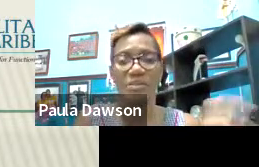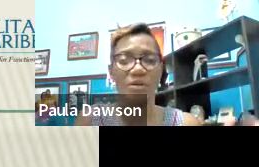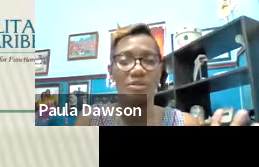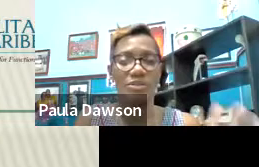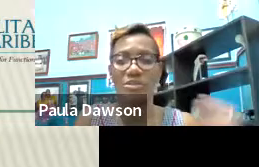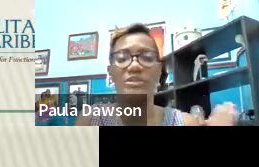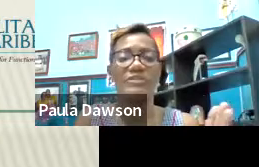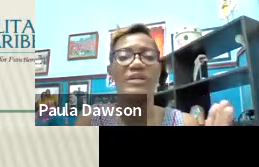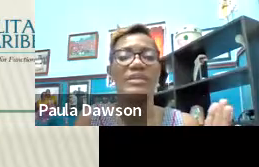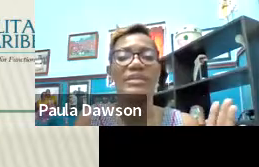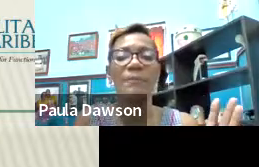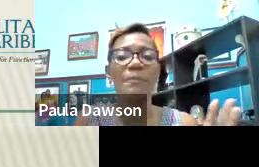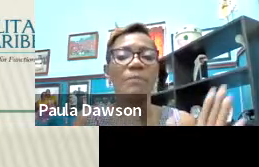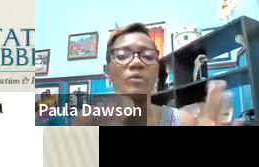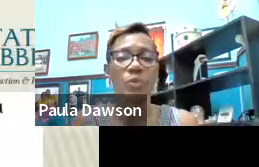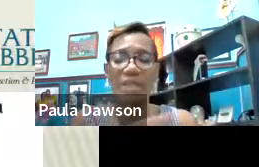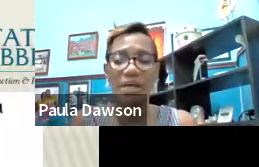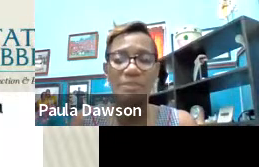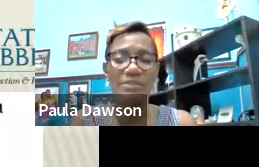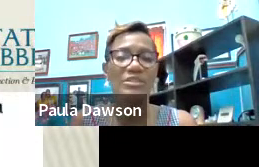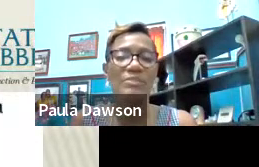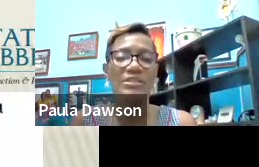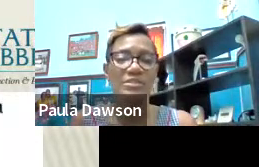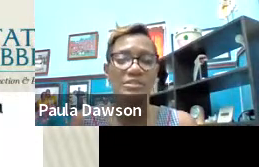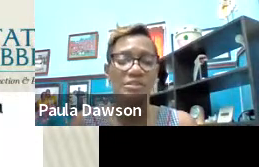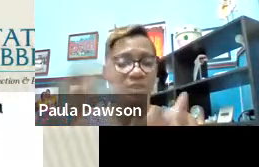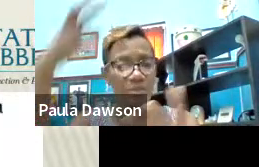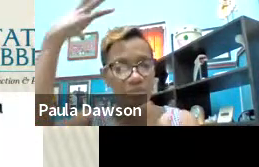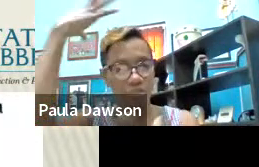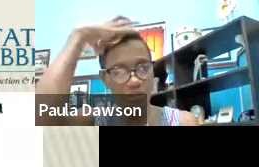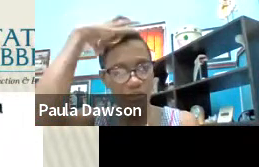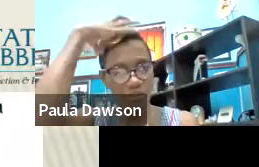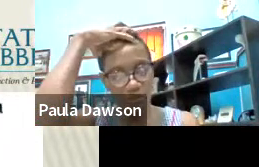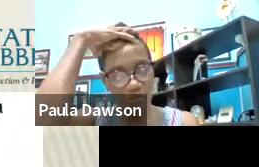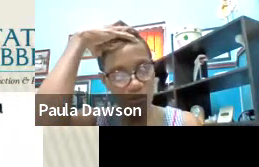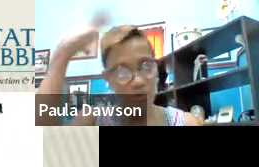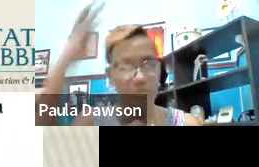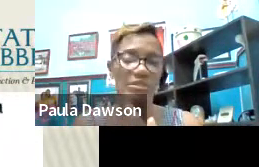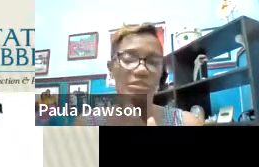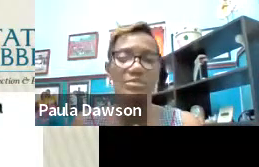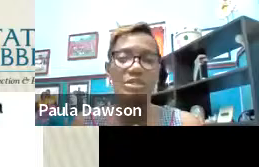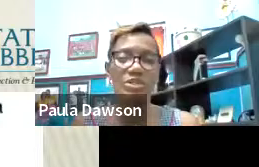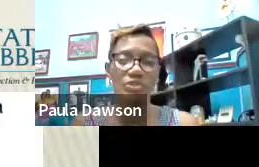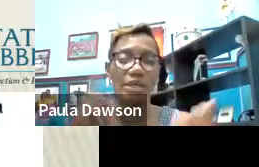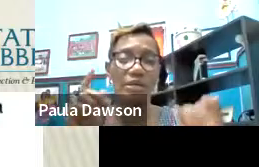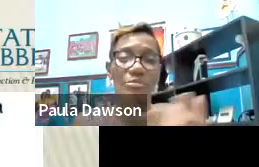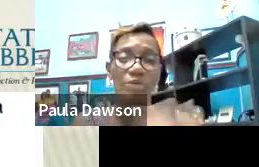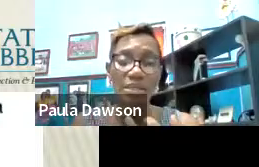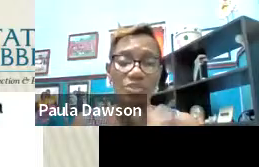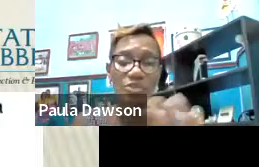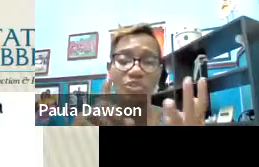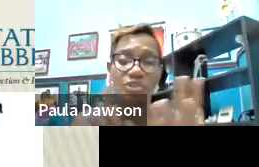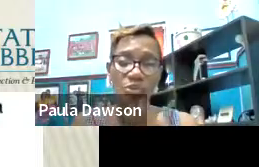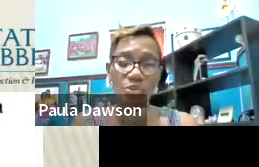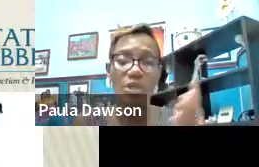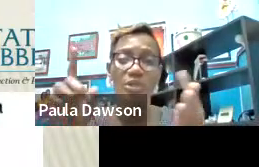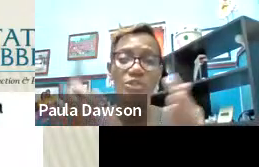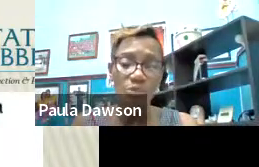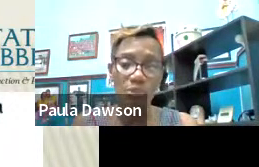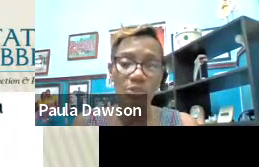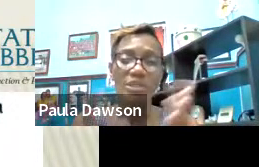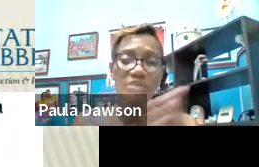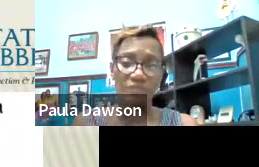area at all, just to define that. So what happens in spasticity? When there's a central nervous system issue like a brain injury,